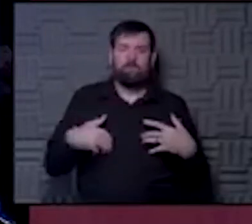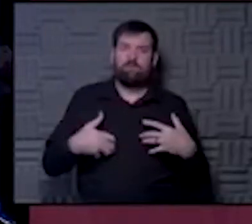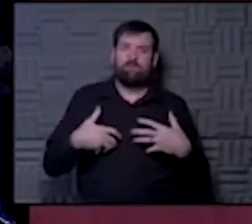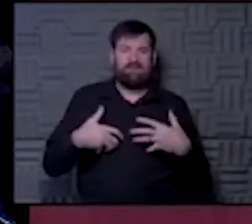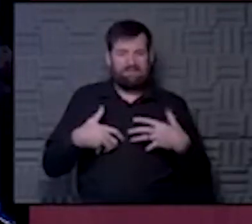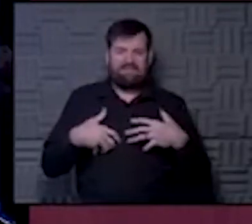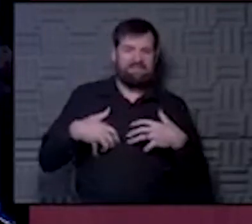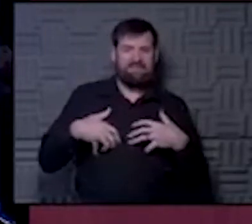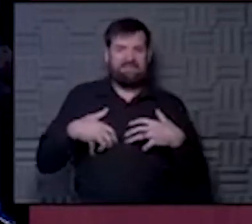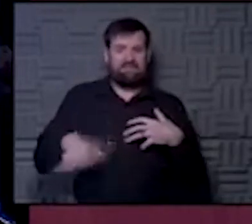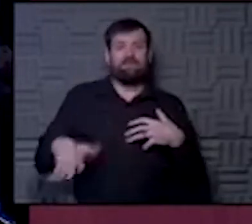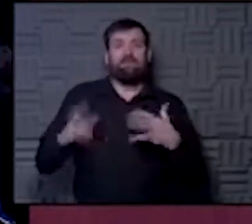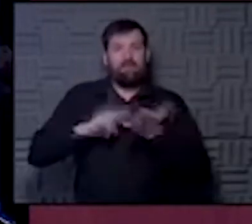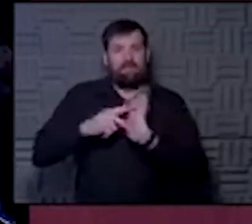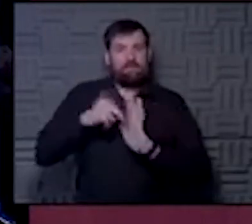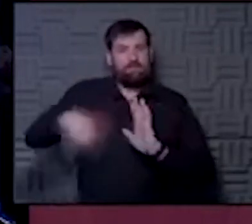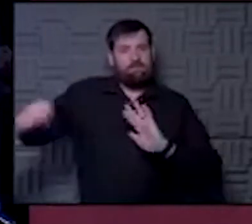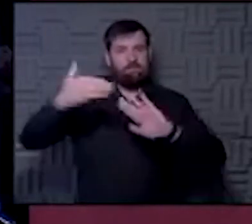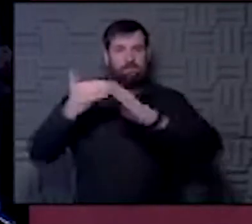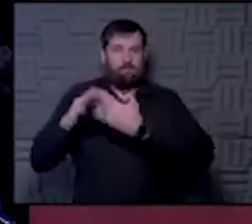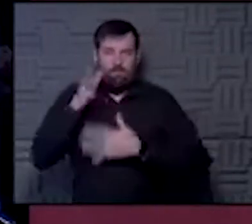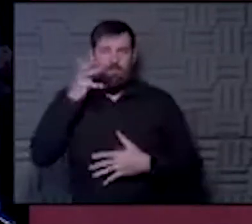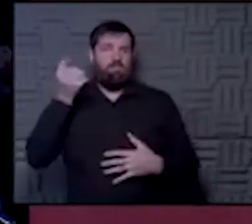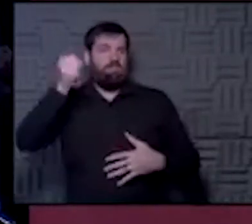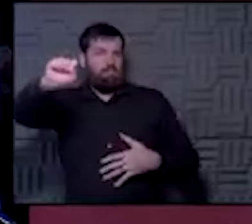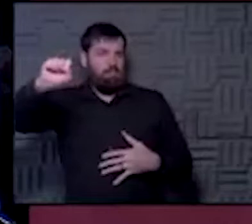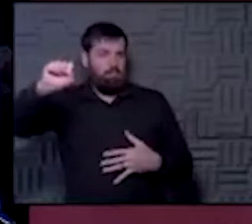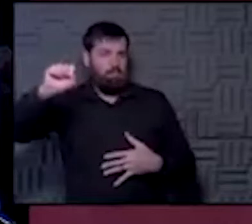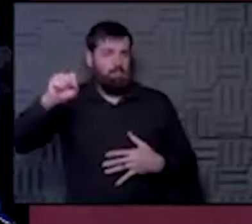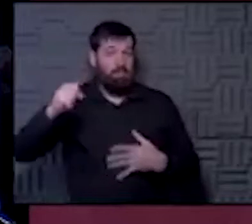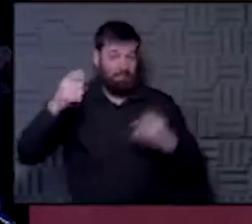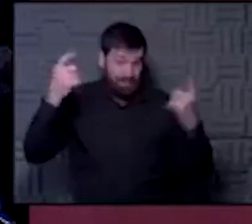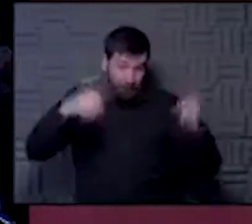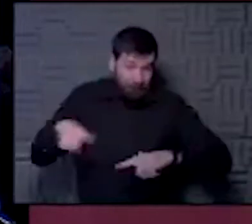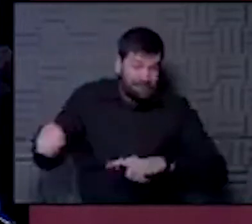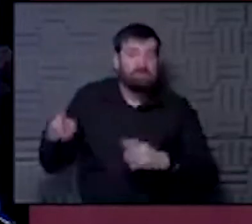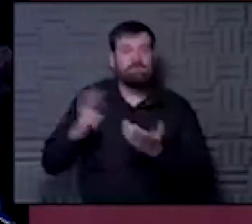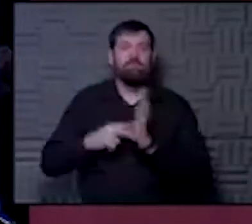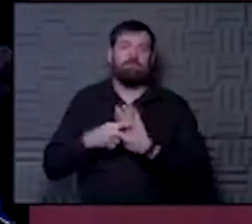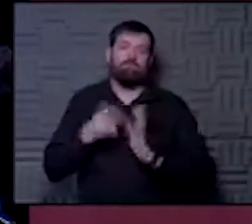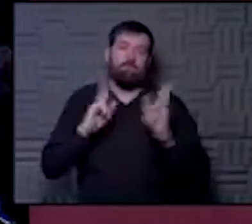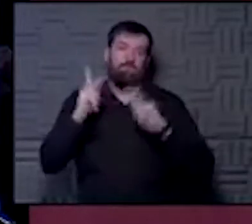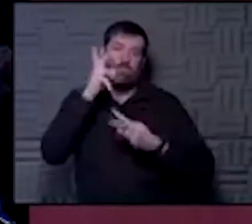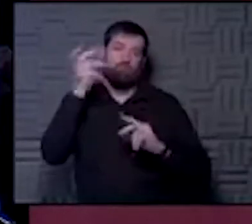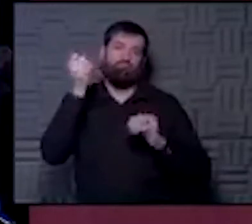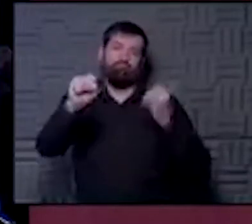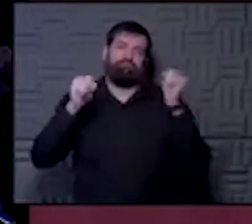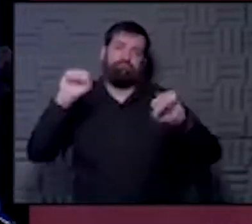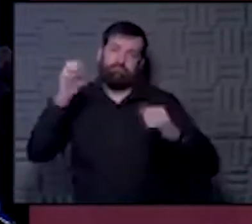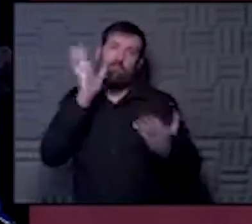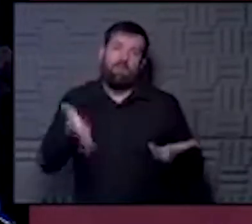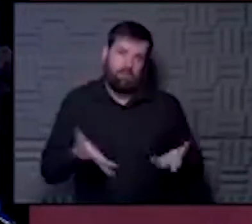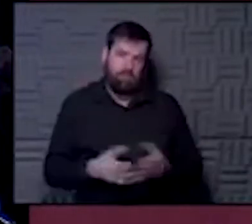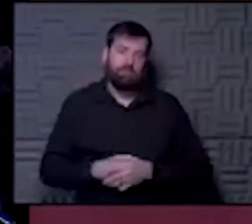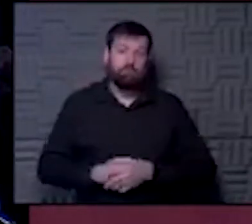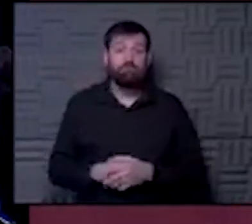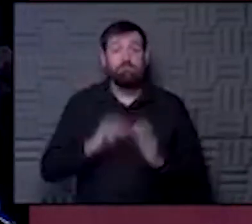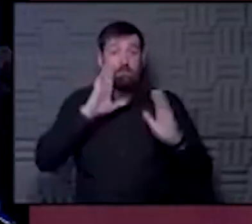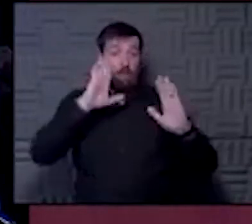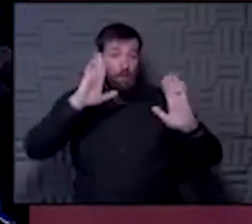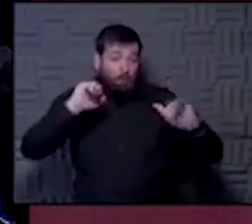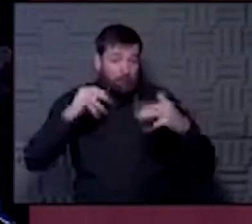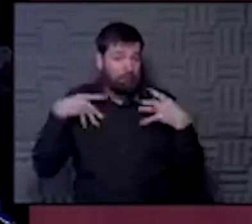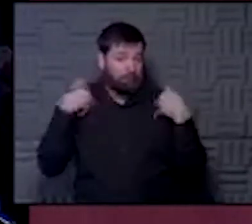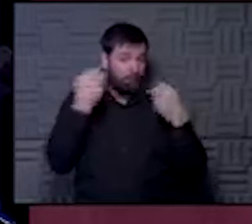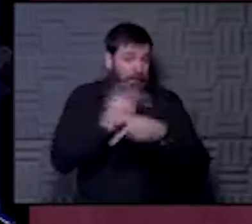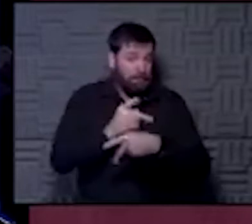message. And once that happens, I think it's going to be a lot harder to get people behind it. So I'm hopeful that the healthcare industry, and